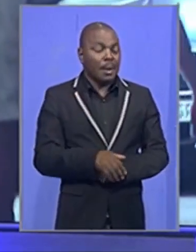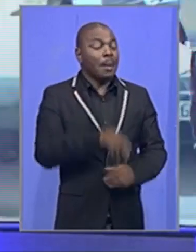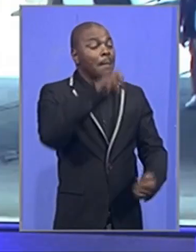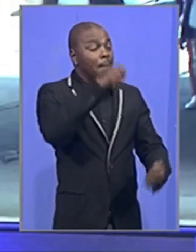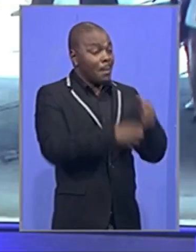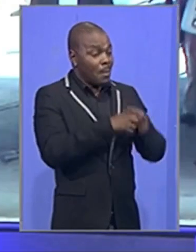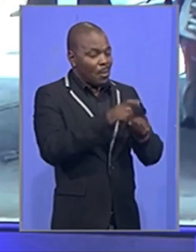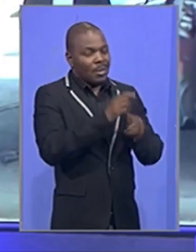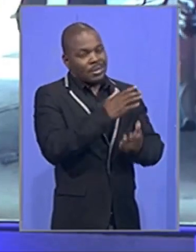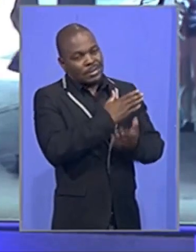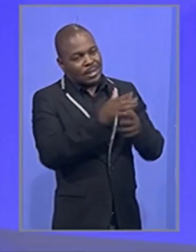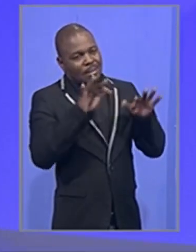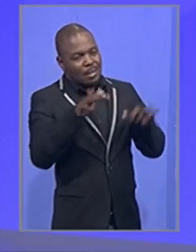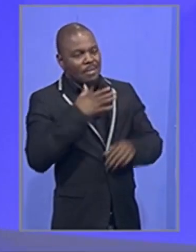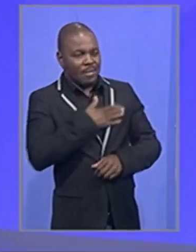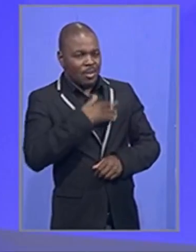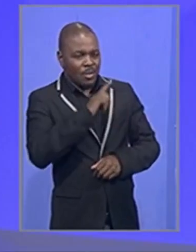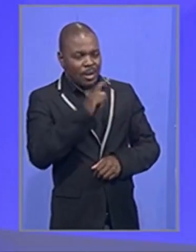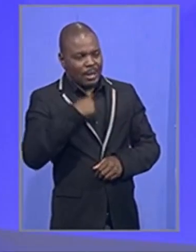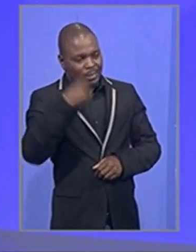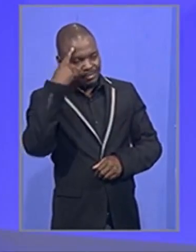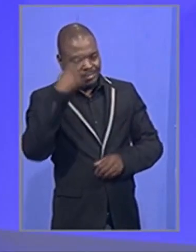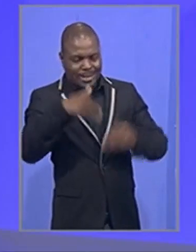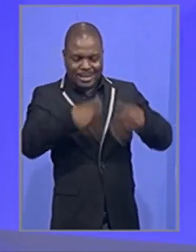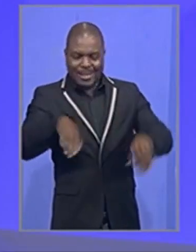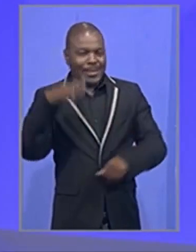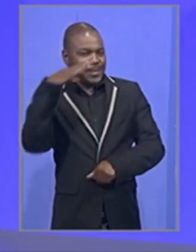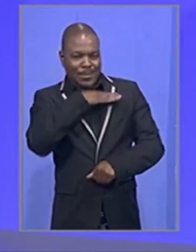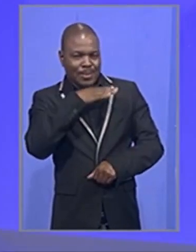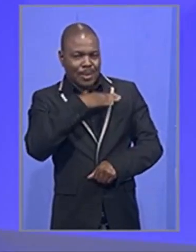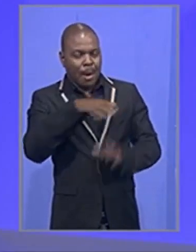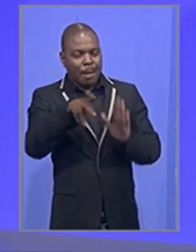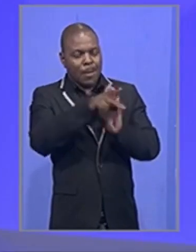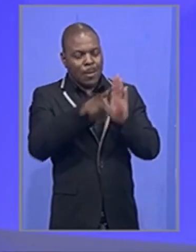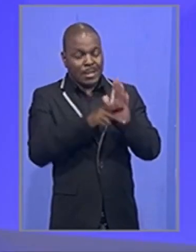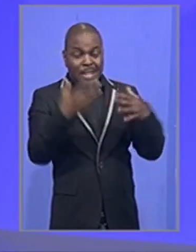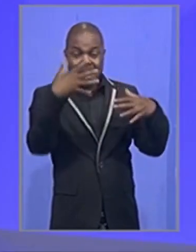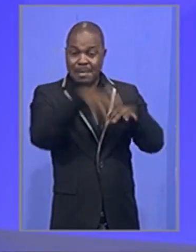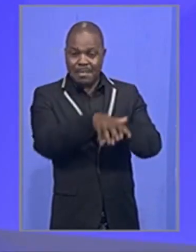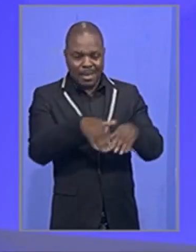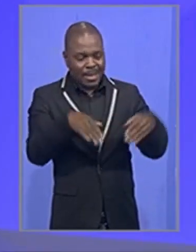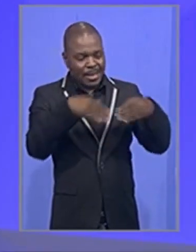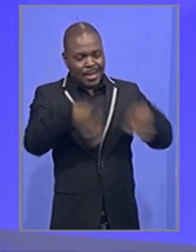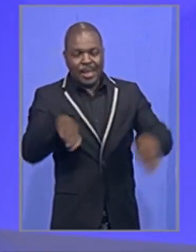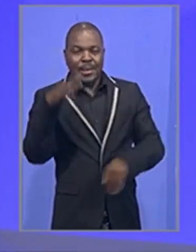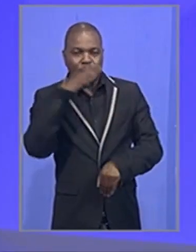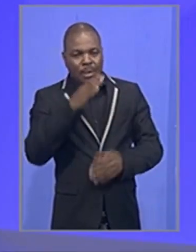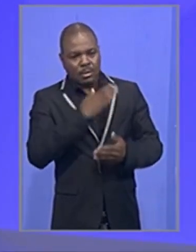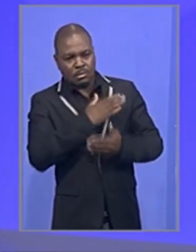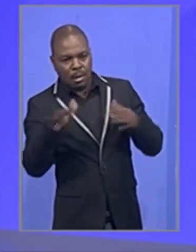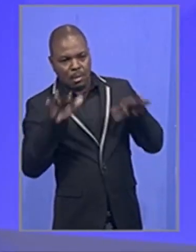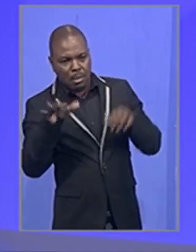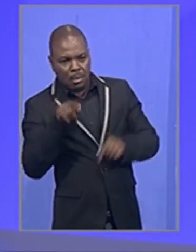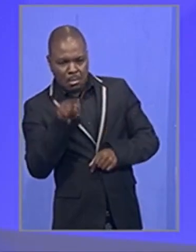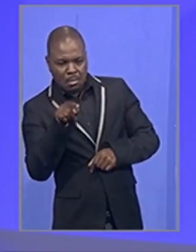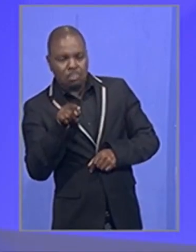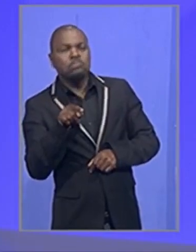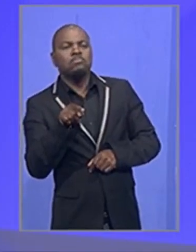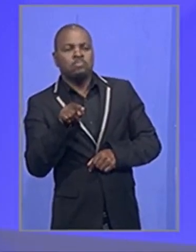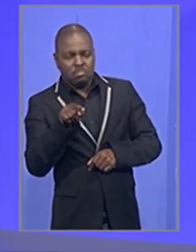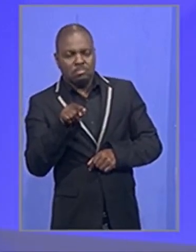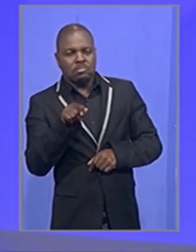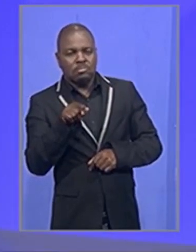ba nang le maikutlo a hore ho kgethwa nku ka pere ha o kenywa maano tshebetsong hona le batho ba itseng bao ba batlang hore mohlomong